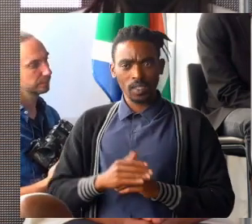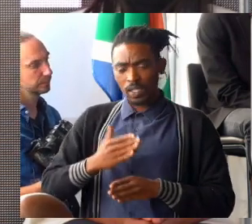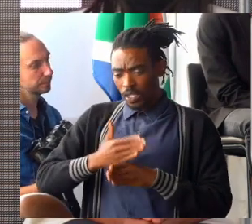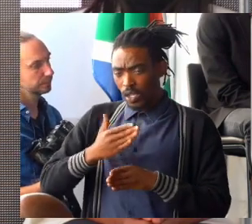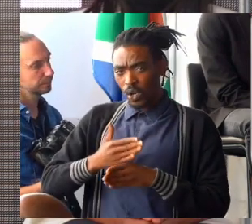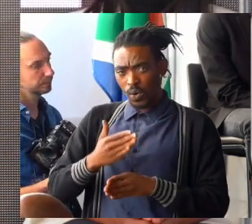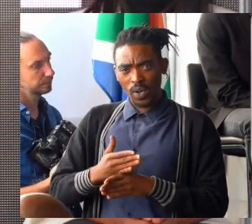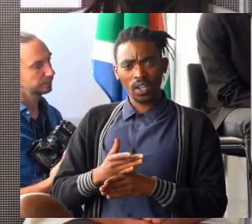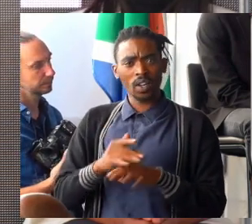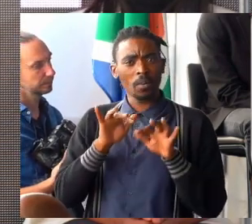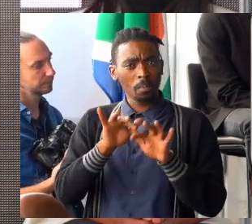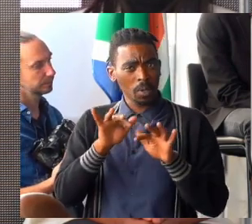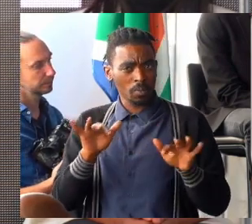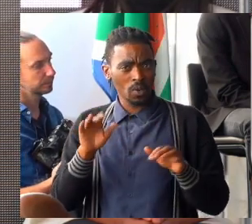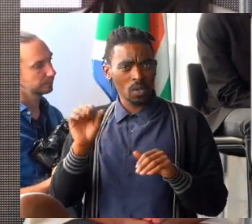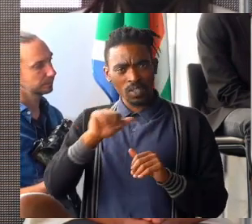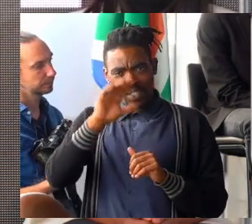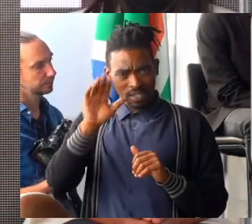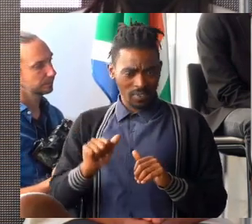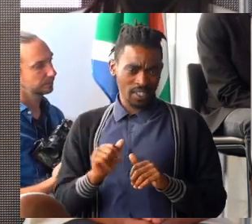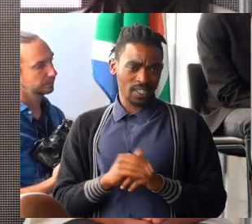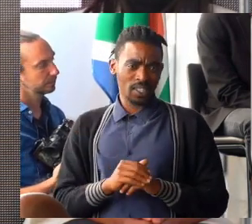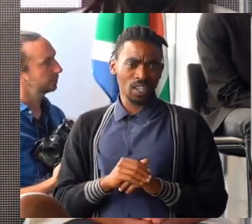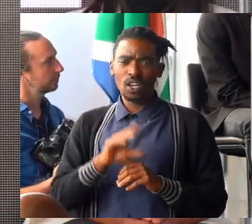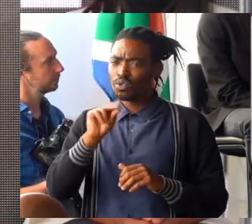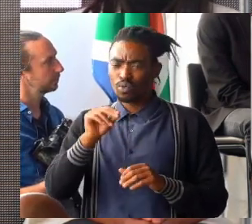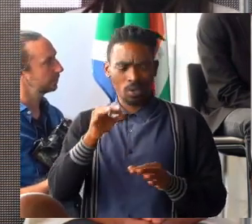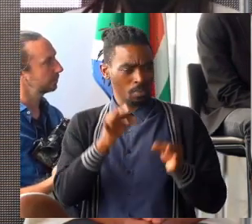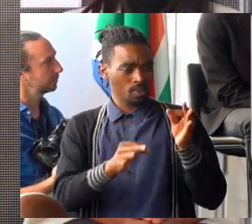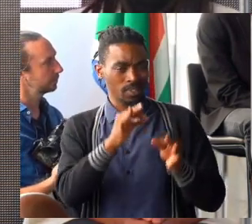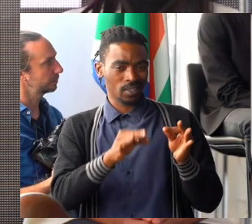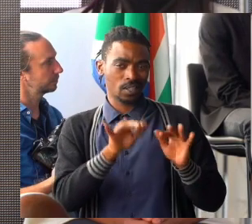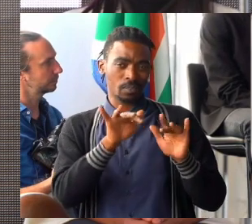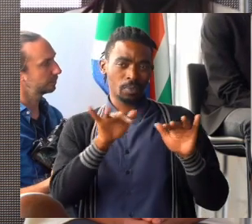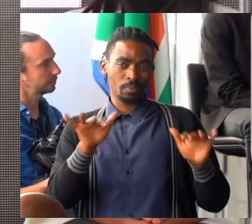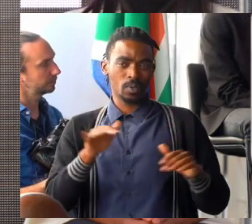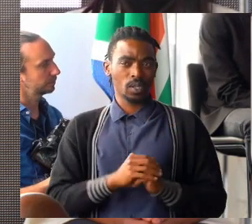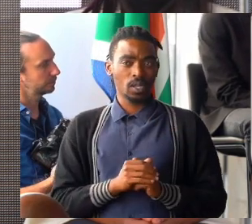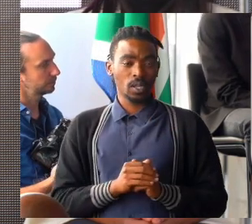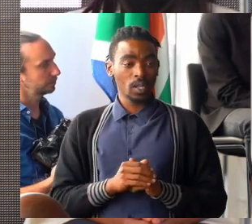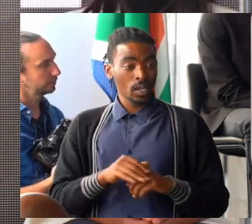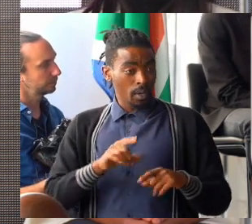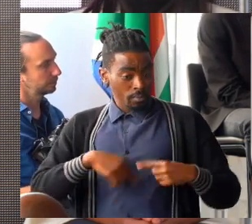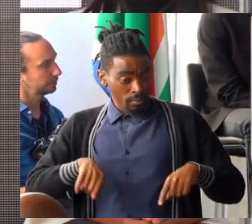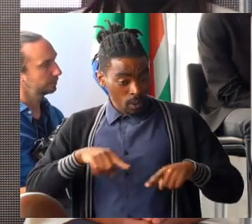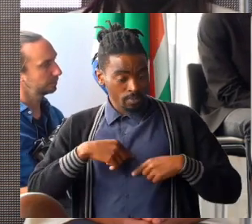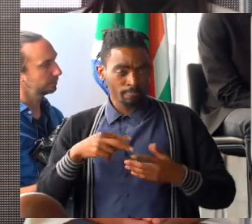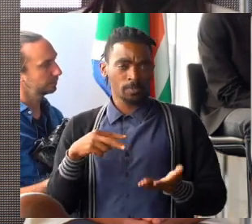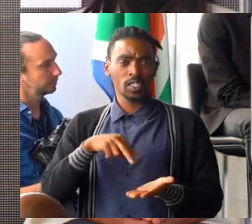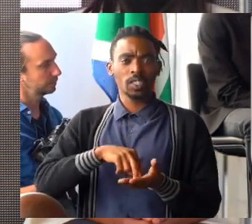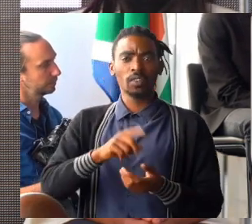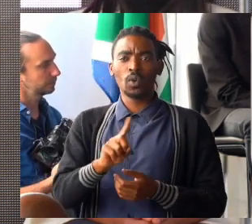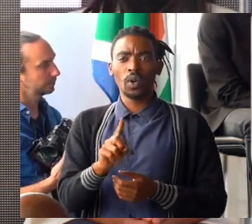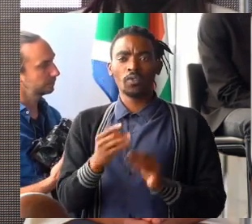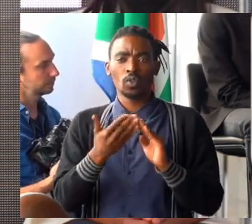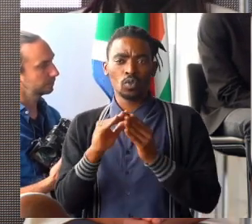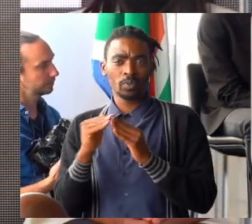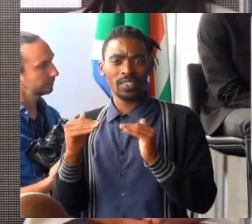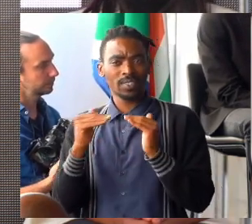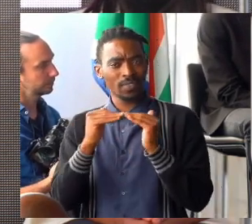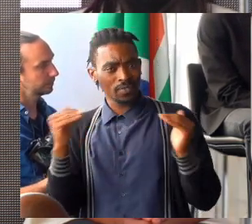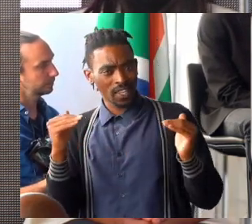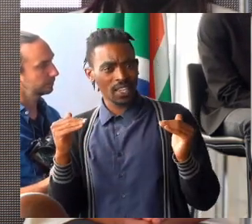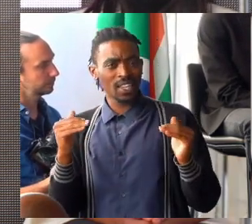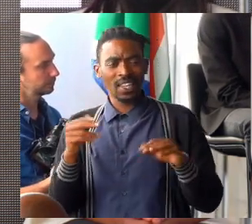South Africans, not party loyalists. So we stand for a society that is fair, where class,